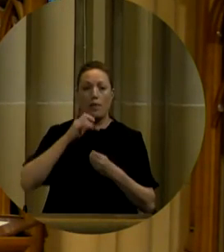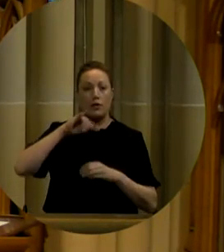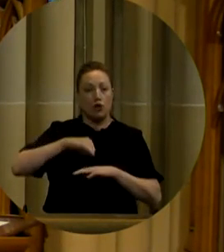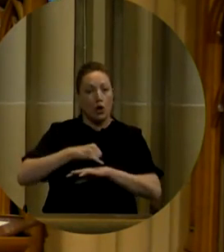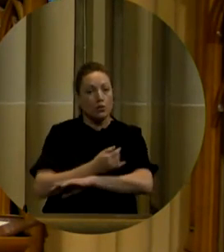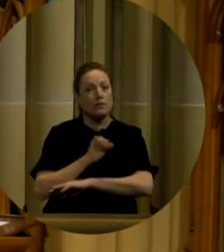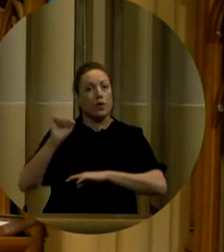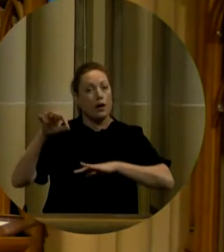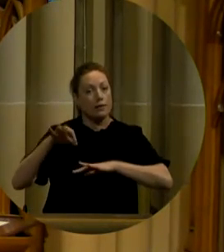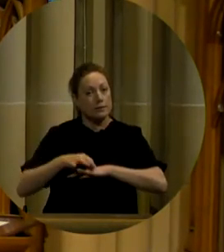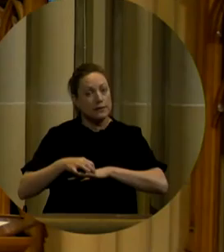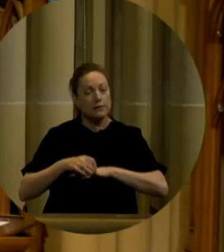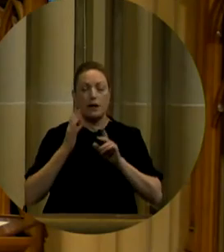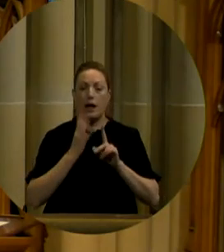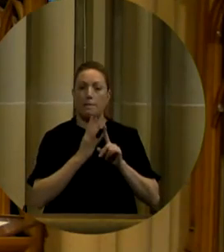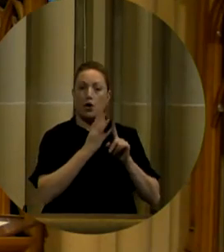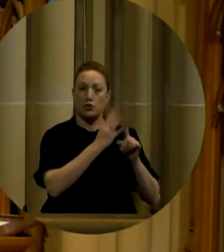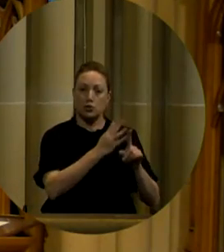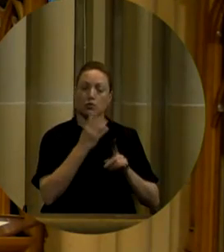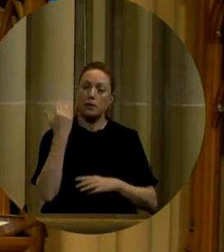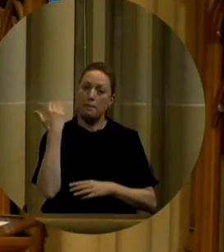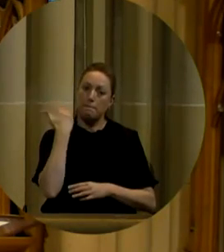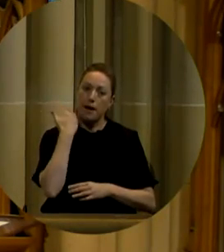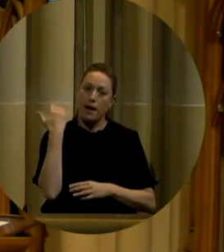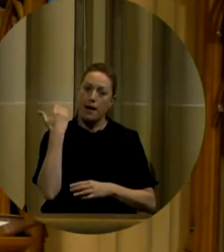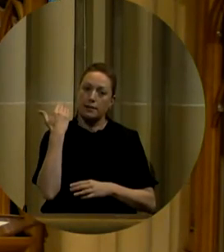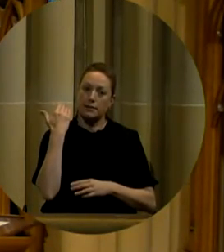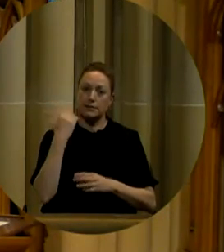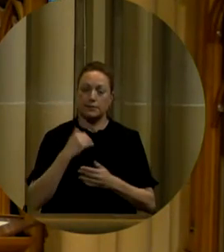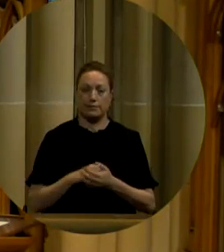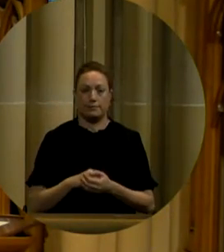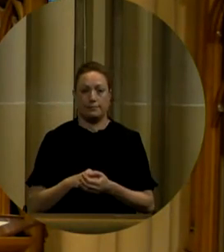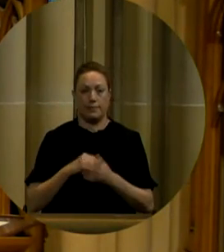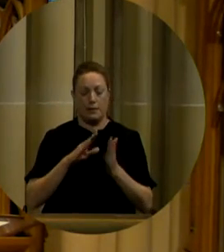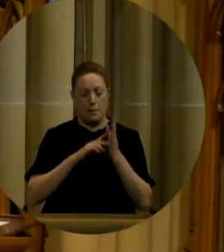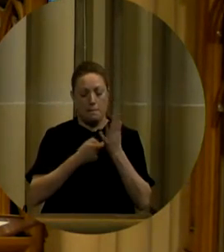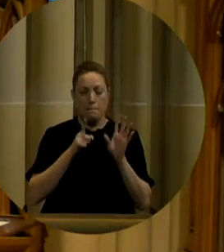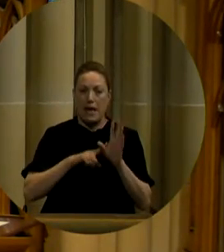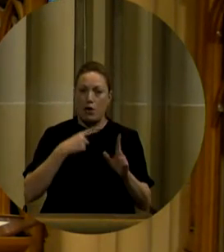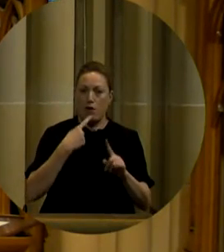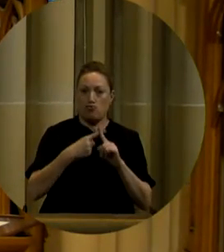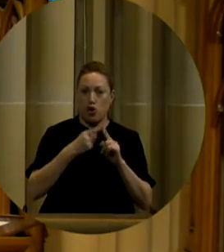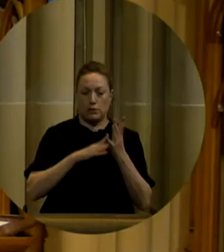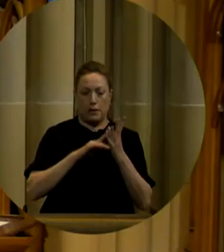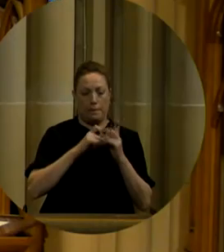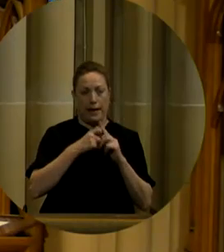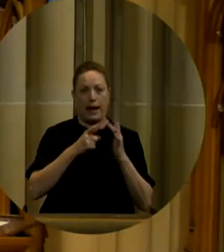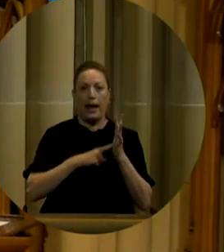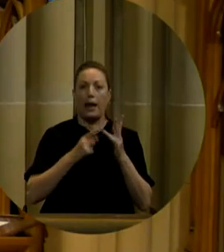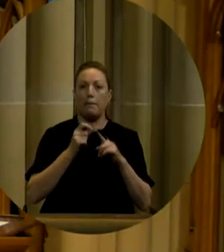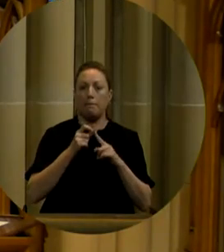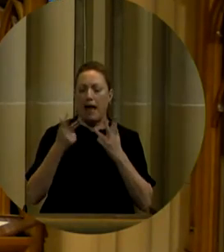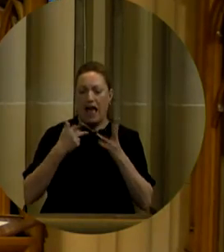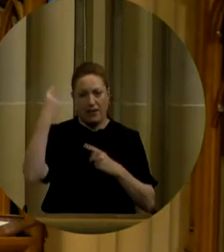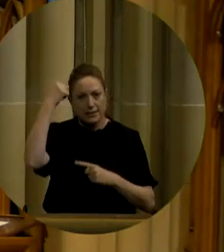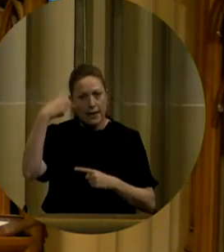spouse, with the apostles and the martyrs, St. Mary of the Cross, MacKillop, and with all the saints, we shall praise